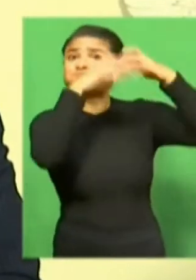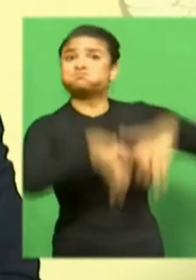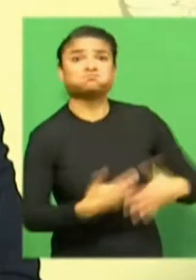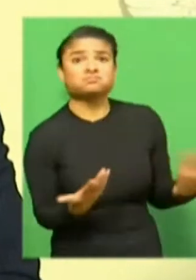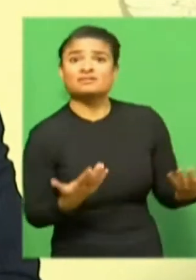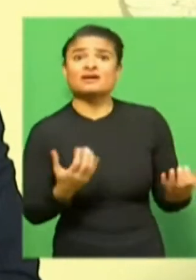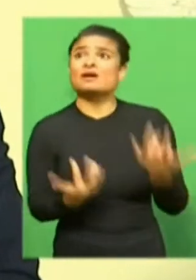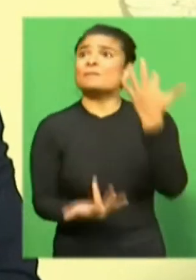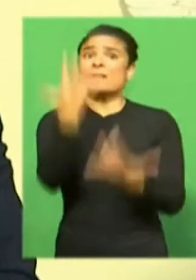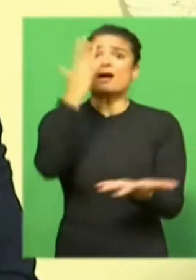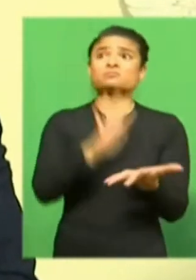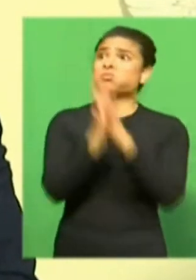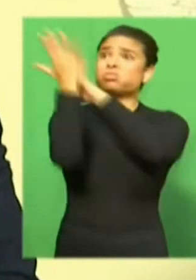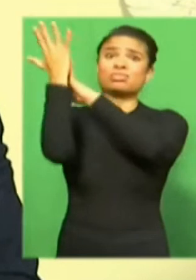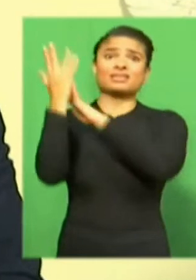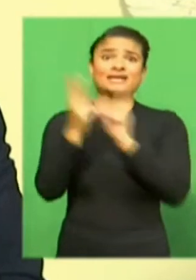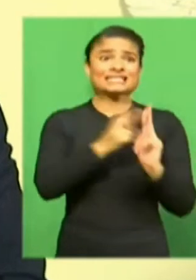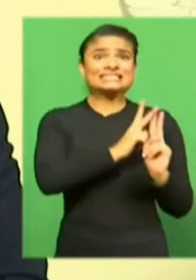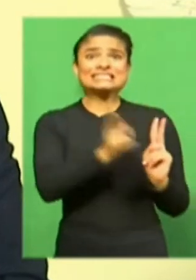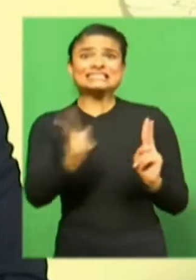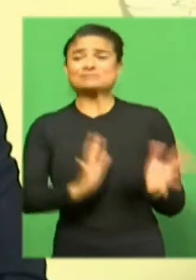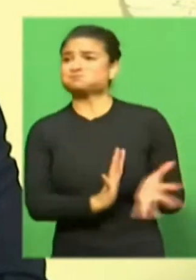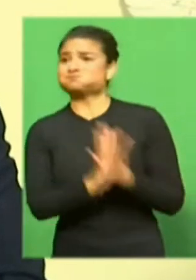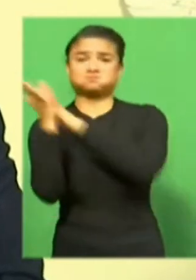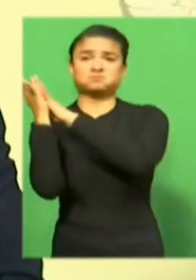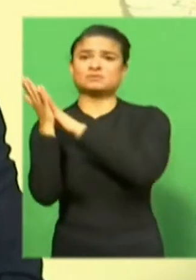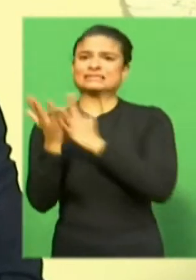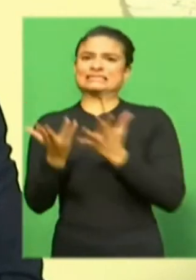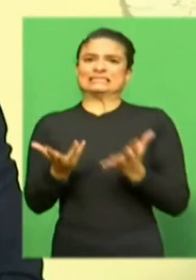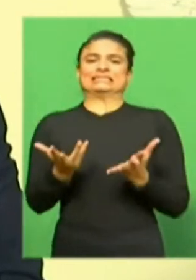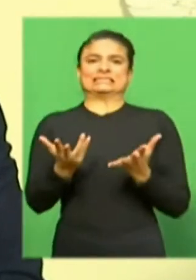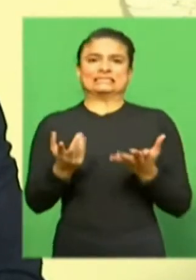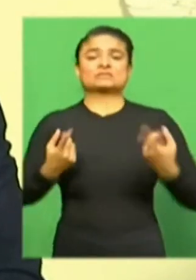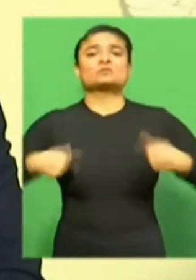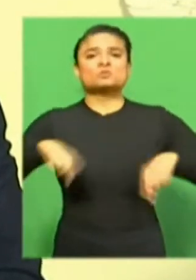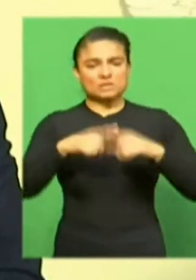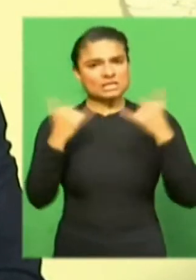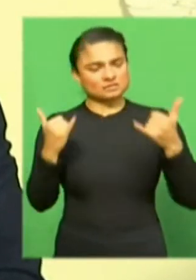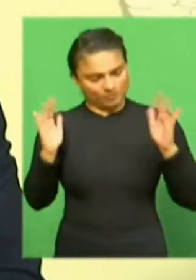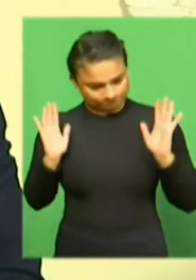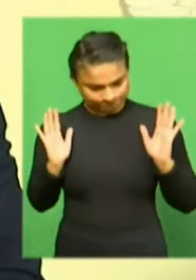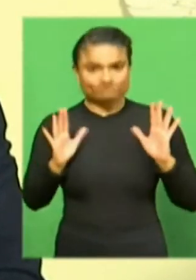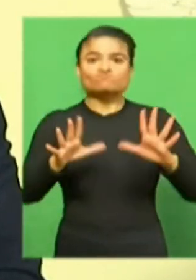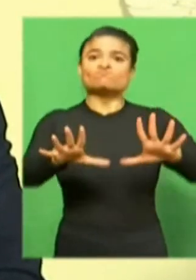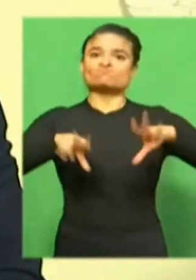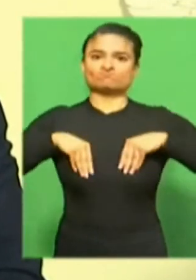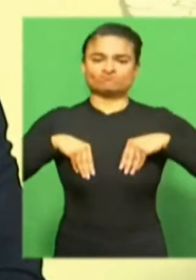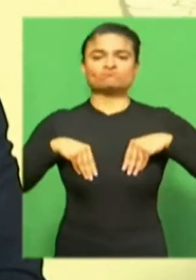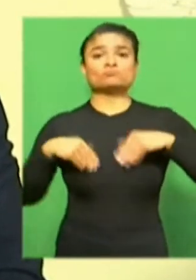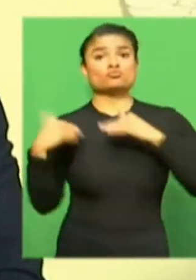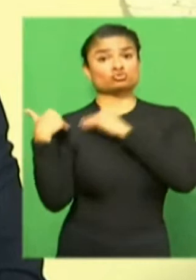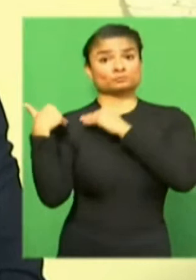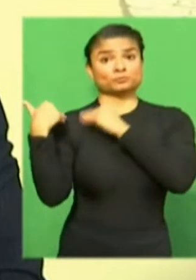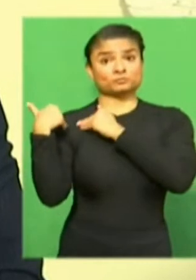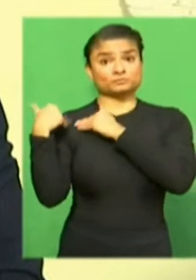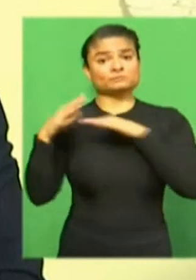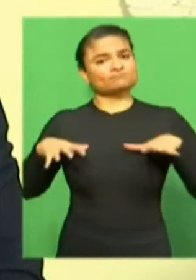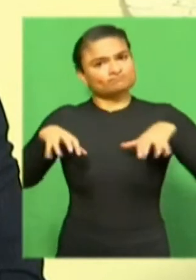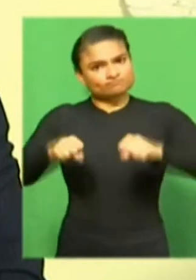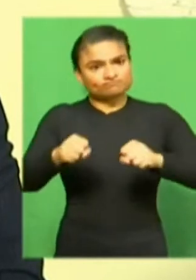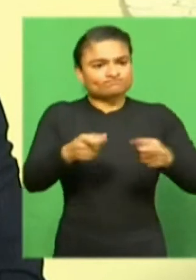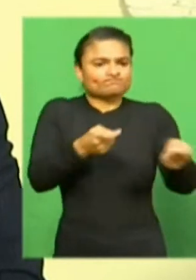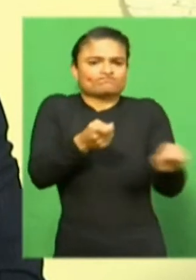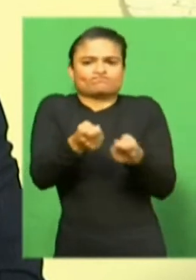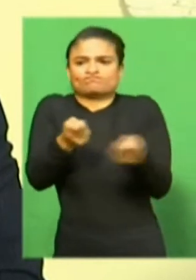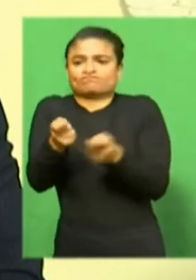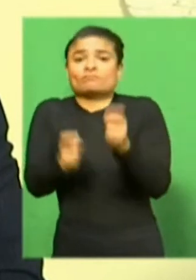action now to secure the livelihoods of millions of people who have been threatened by both